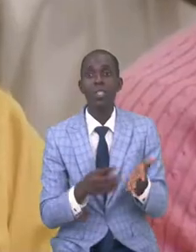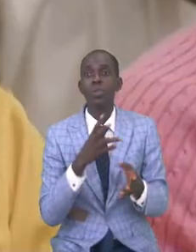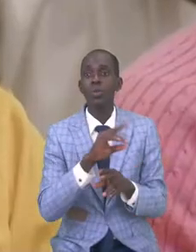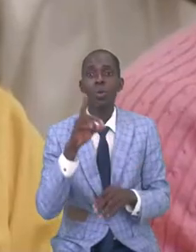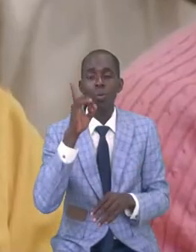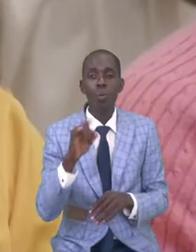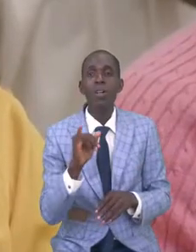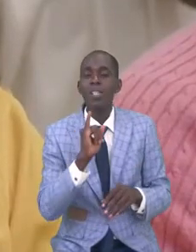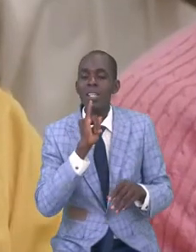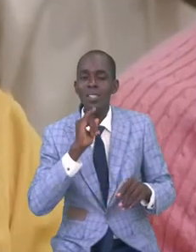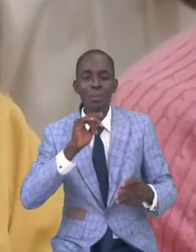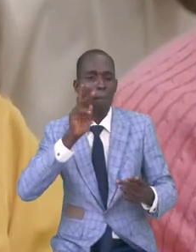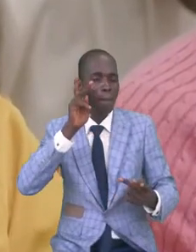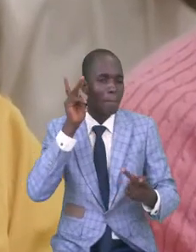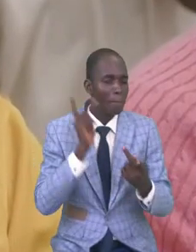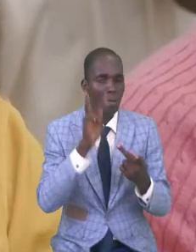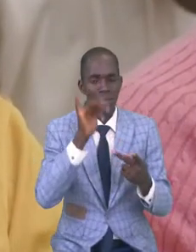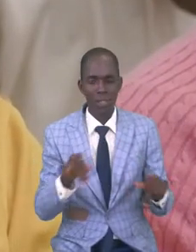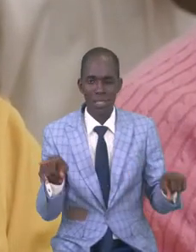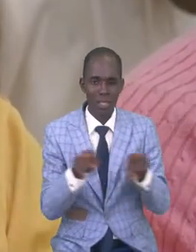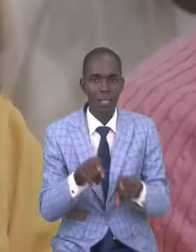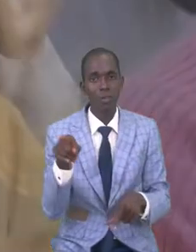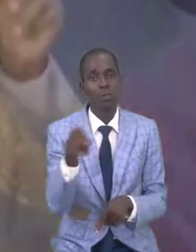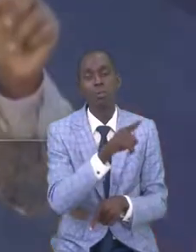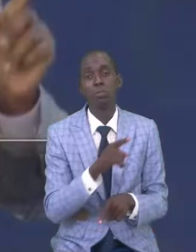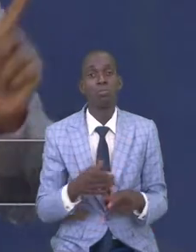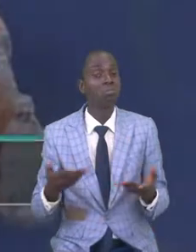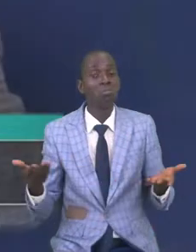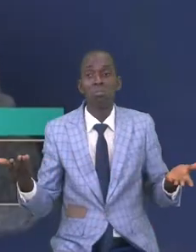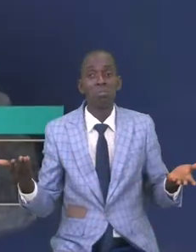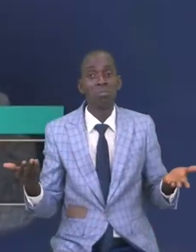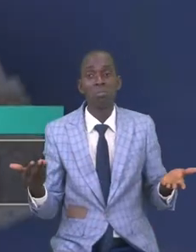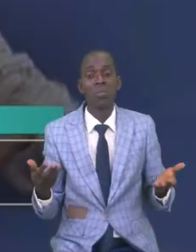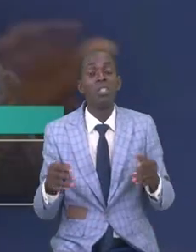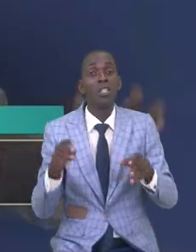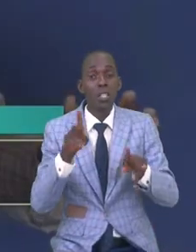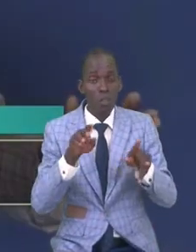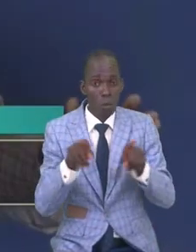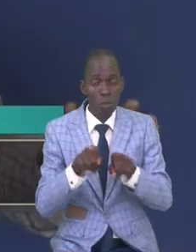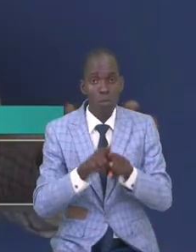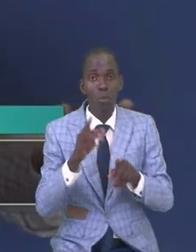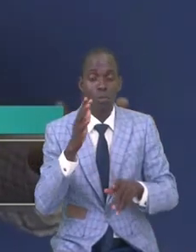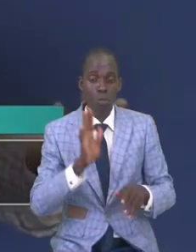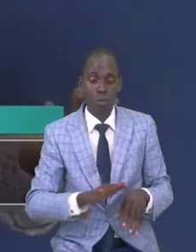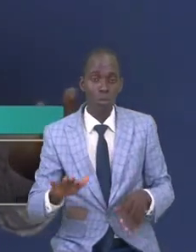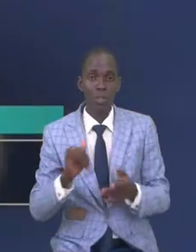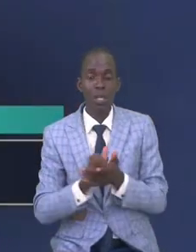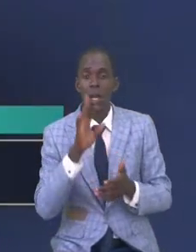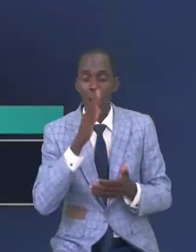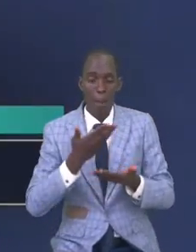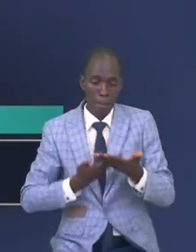exactly like you. Even twins, they become different in life